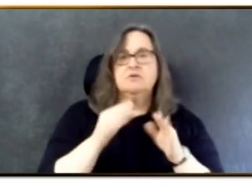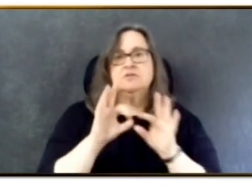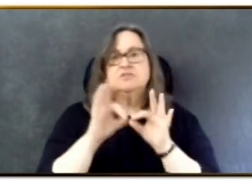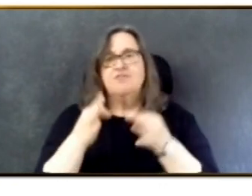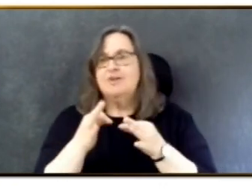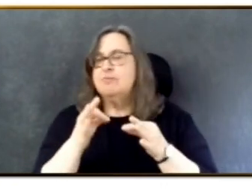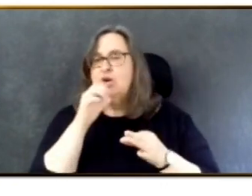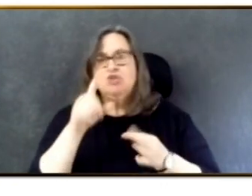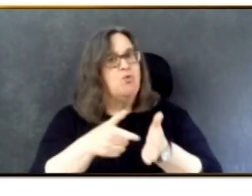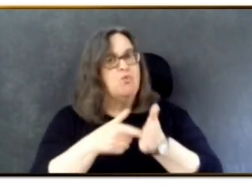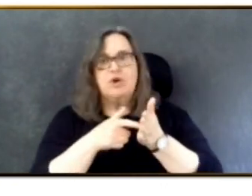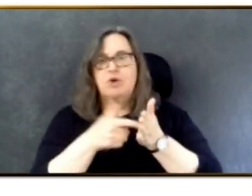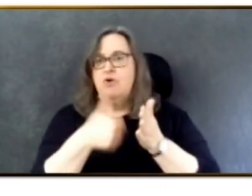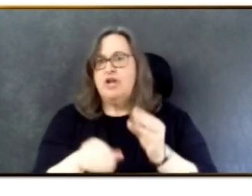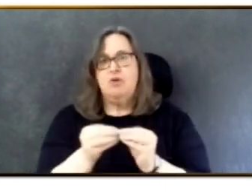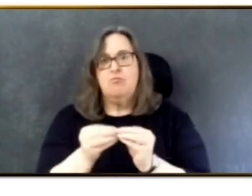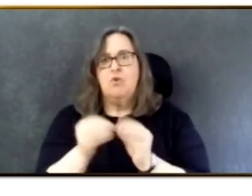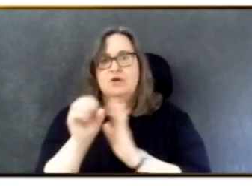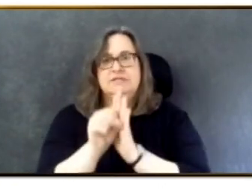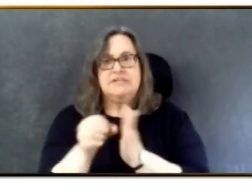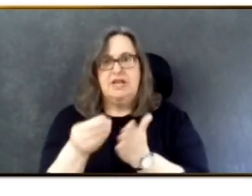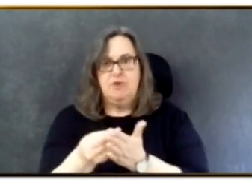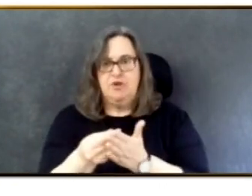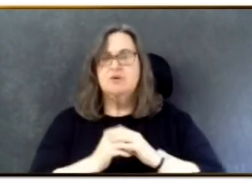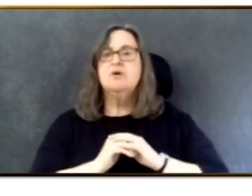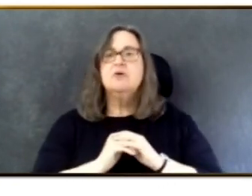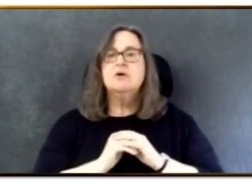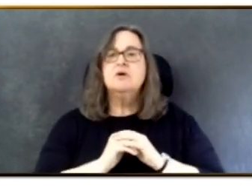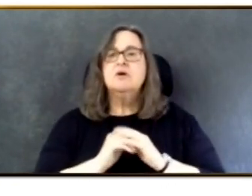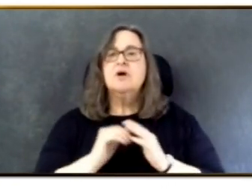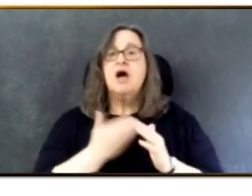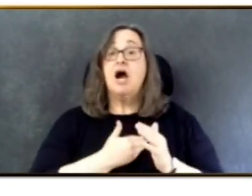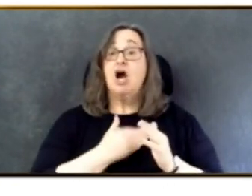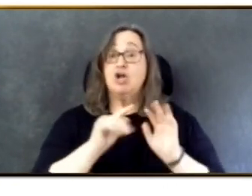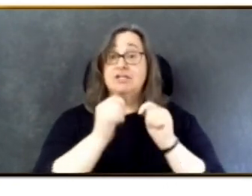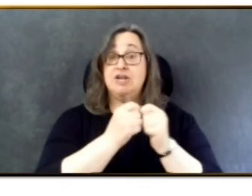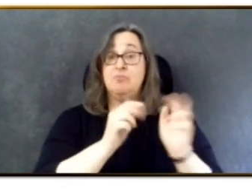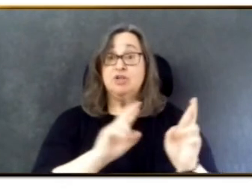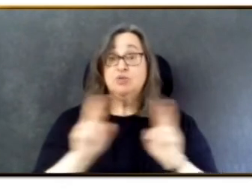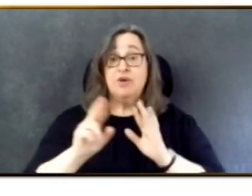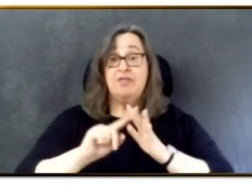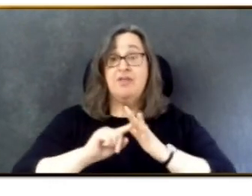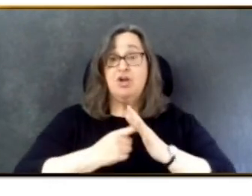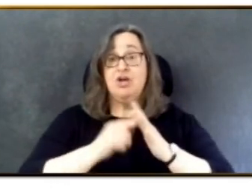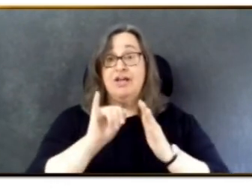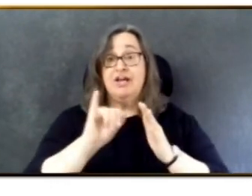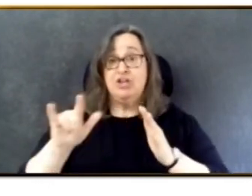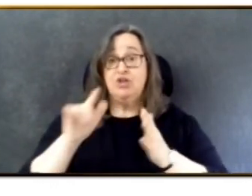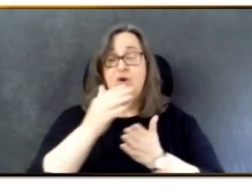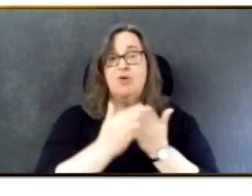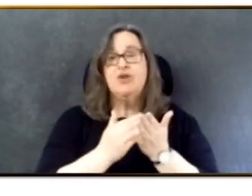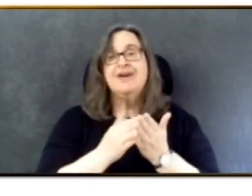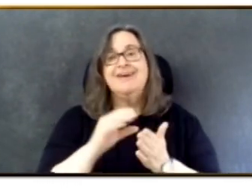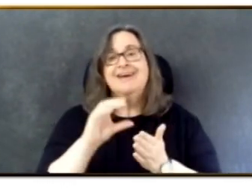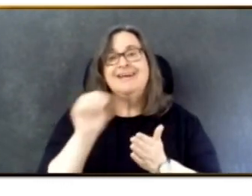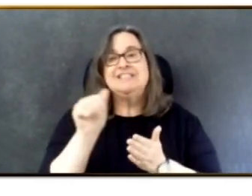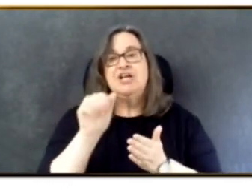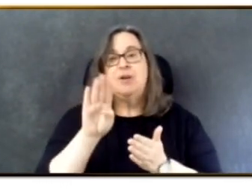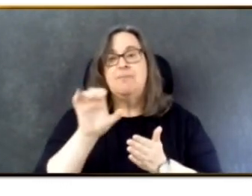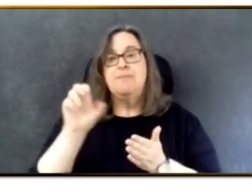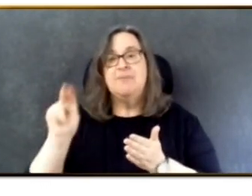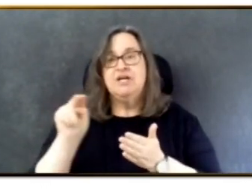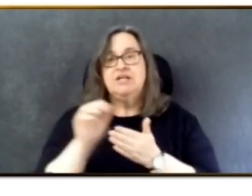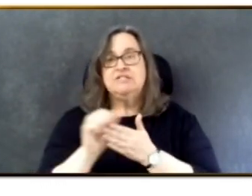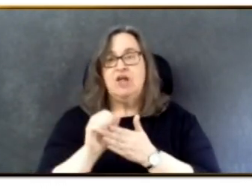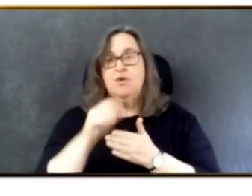additional state dollars. Our team also stands ready to implement Illinois' portion of the $10 billion in